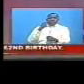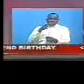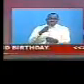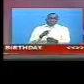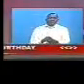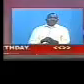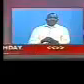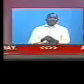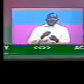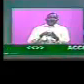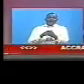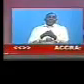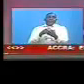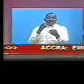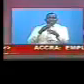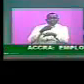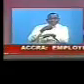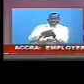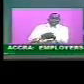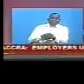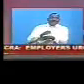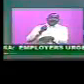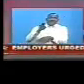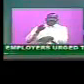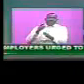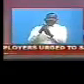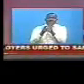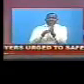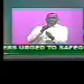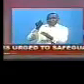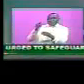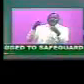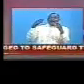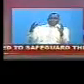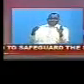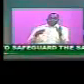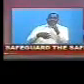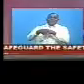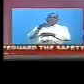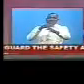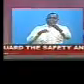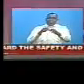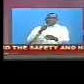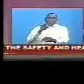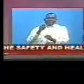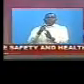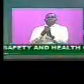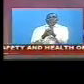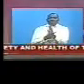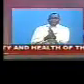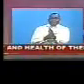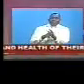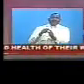for the petitioners. This was immediately after Counsel for the EC, Mr. James Quarshie Idun, had ended his